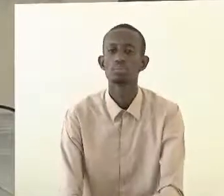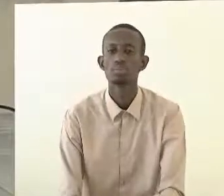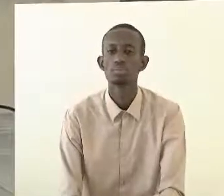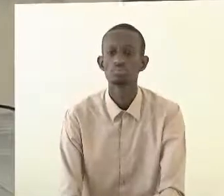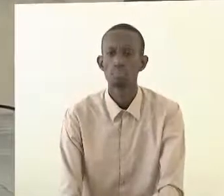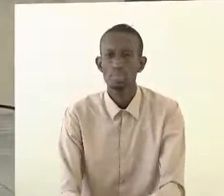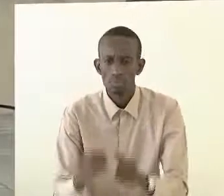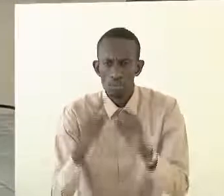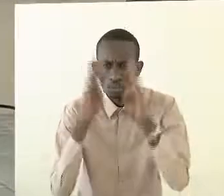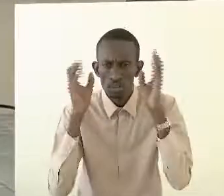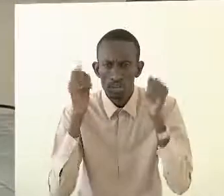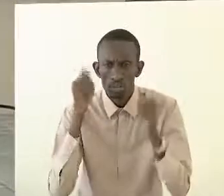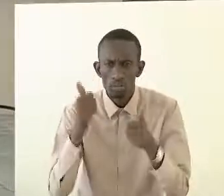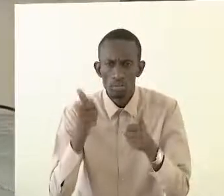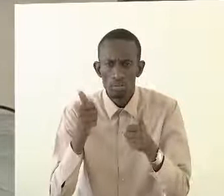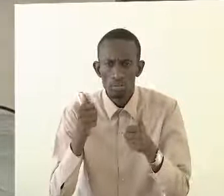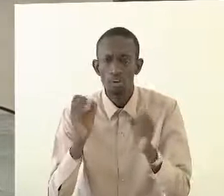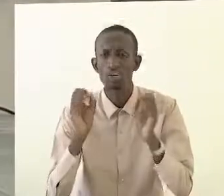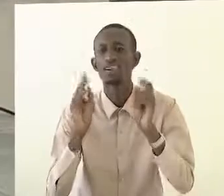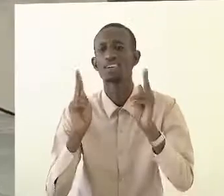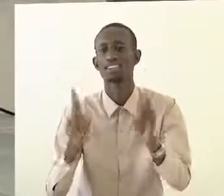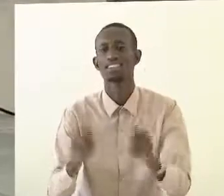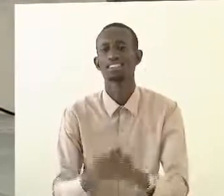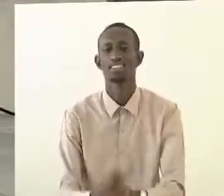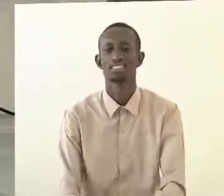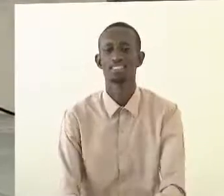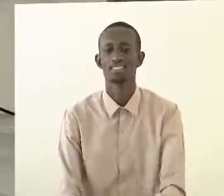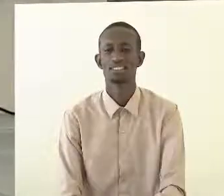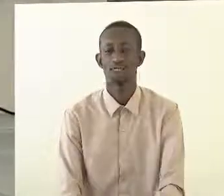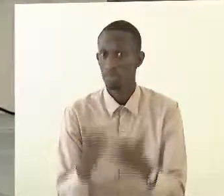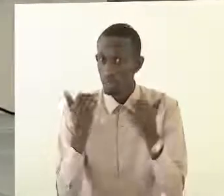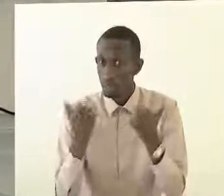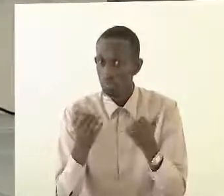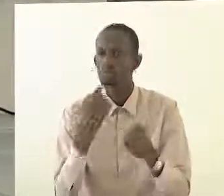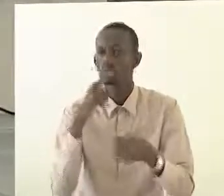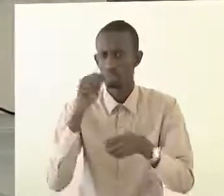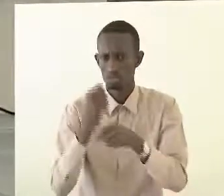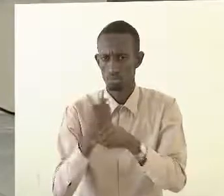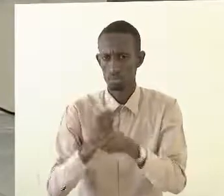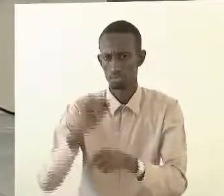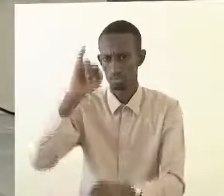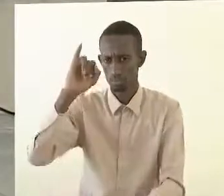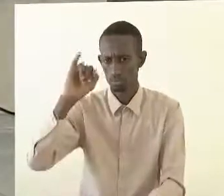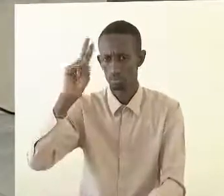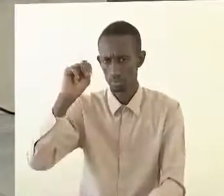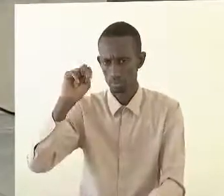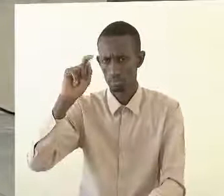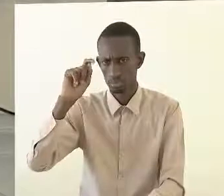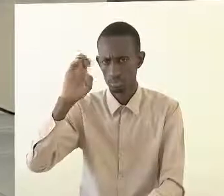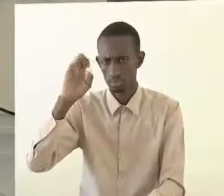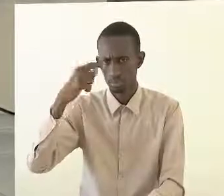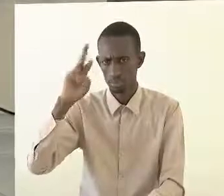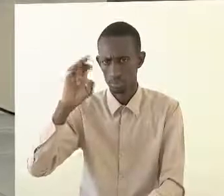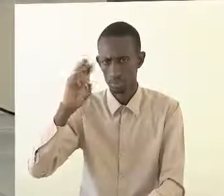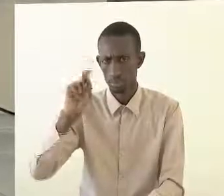Is it clear? Okay. Now, we are going to integrate. Our